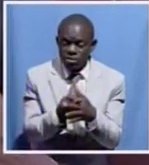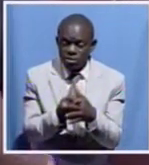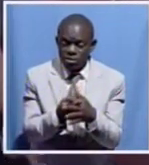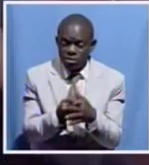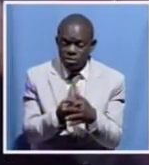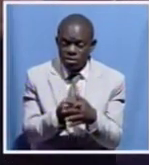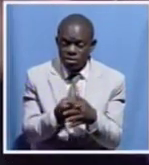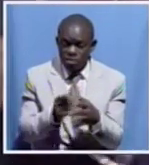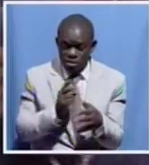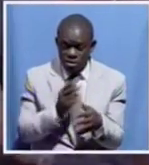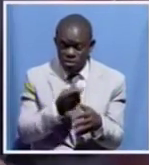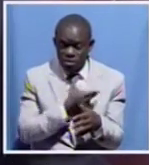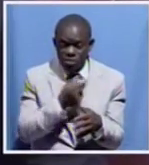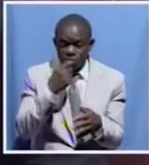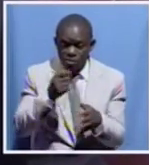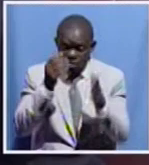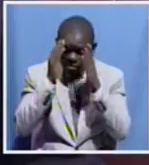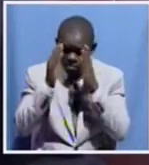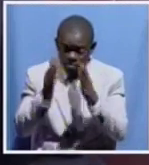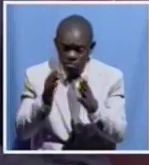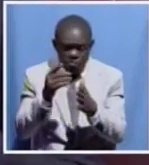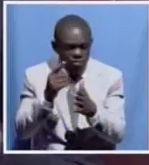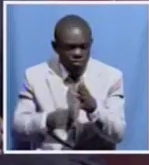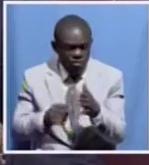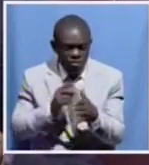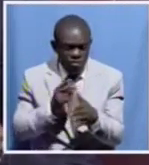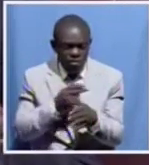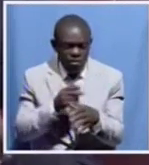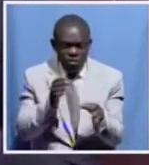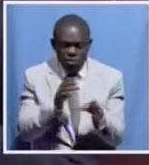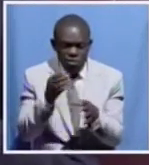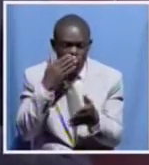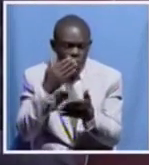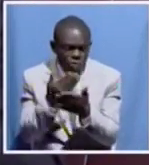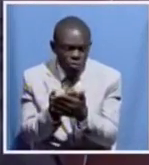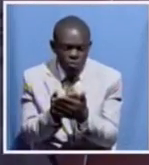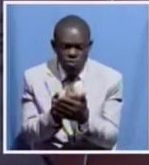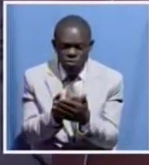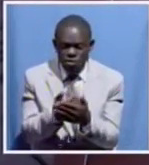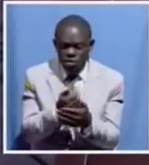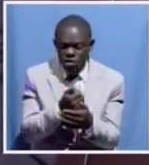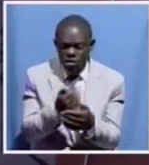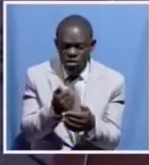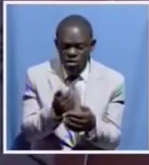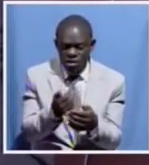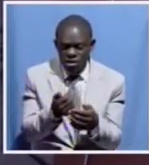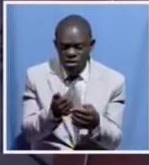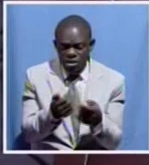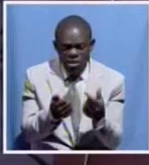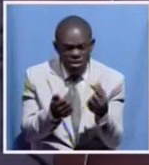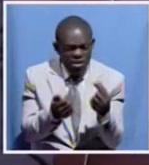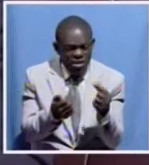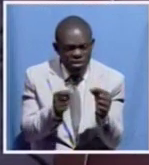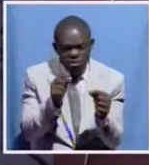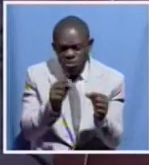at what we do good the most than that little thing that may appear as if it makes us,